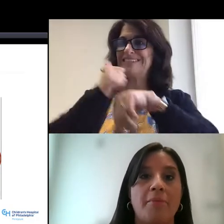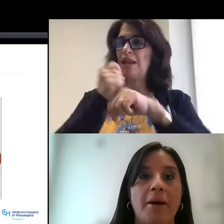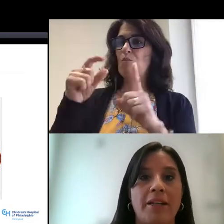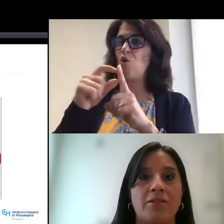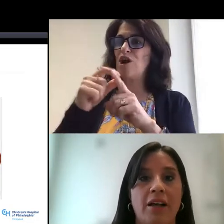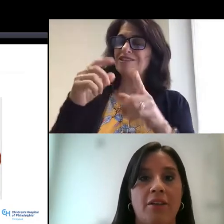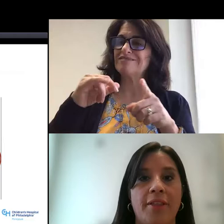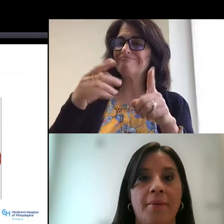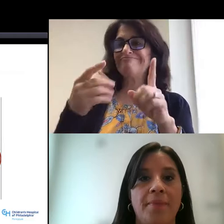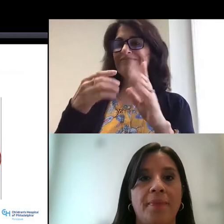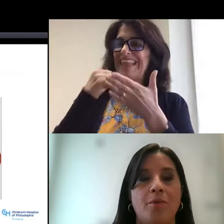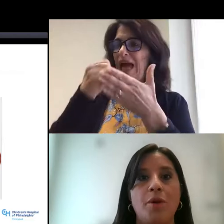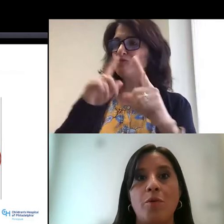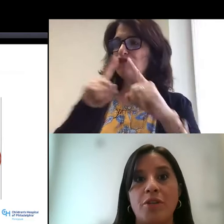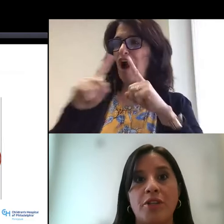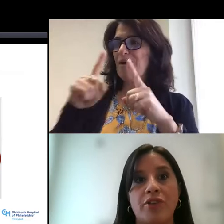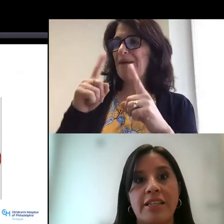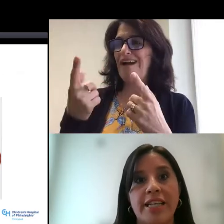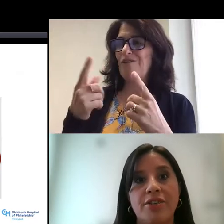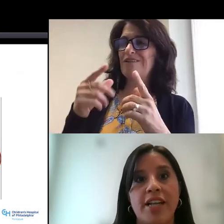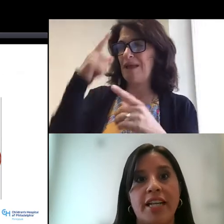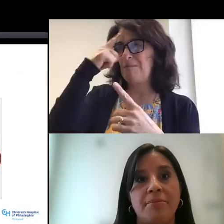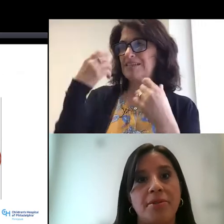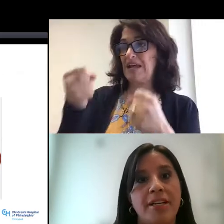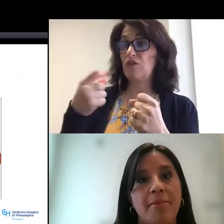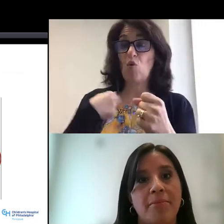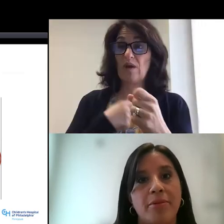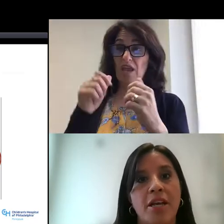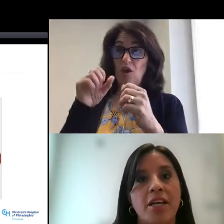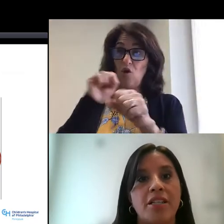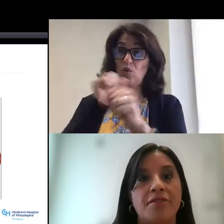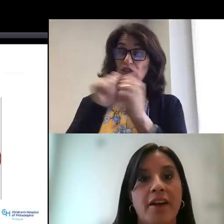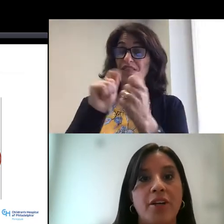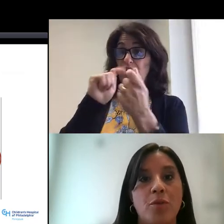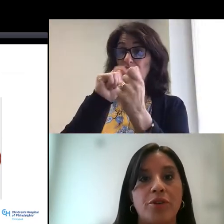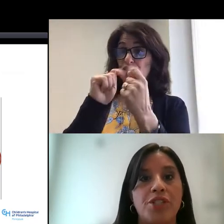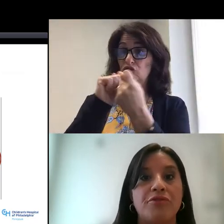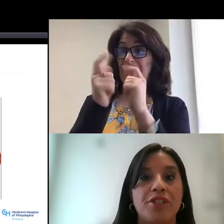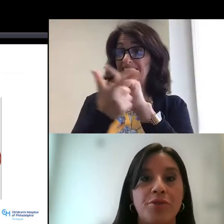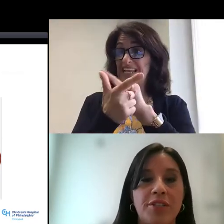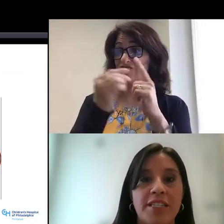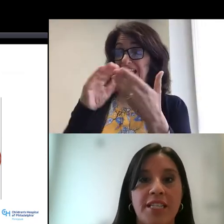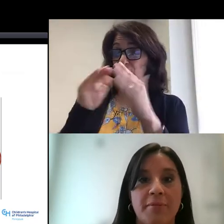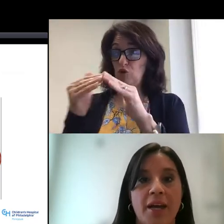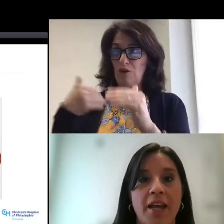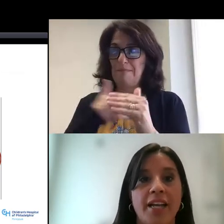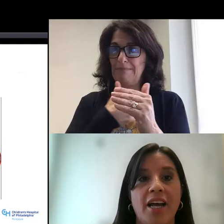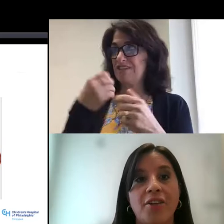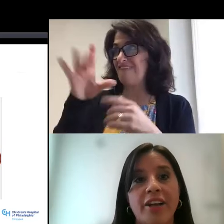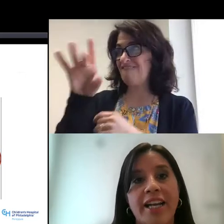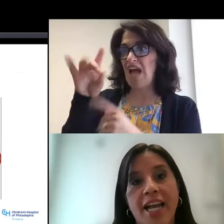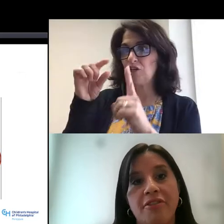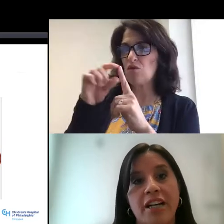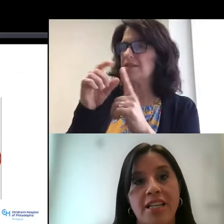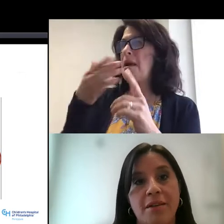talk about mental health. We worked with translators and community members to find words to reduce the stigma and